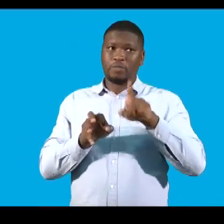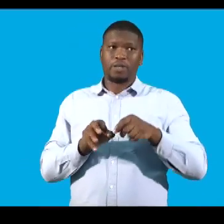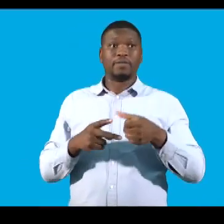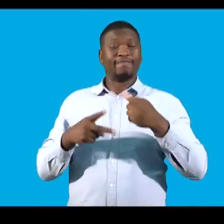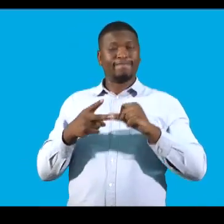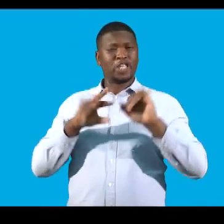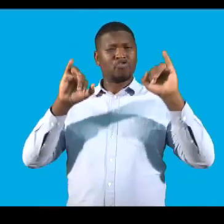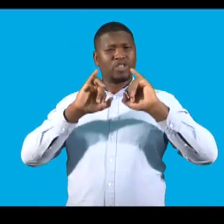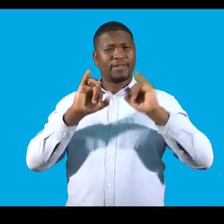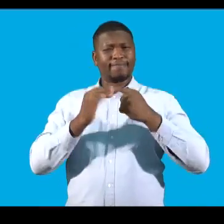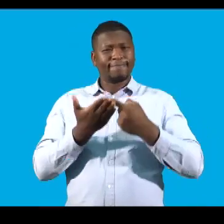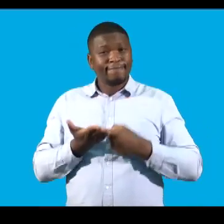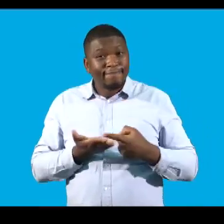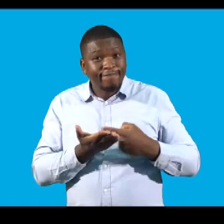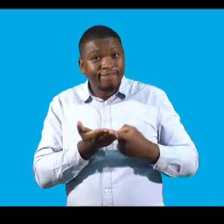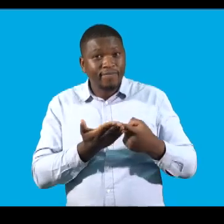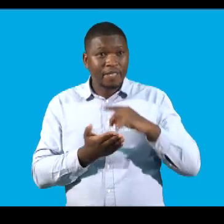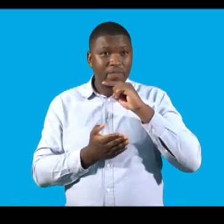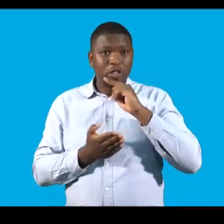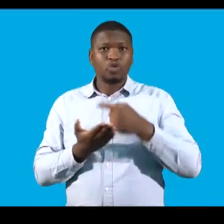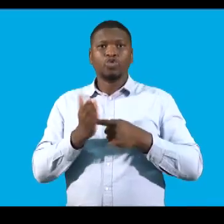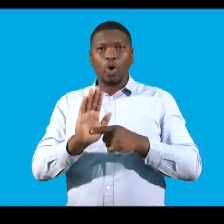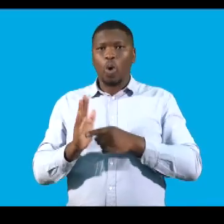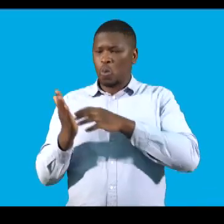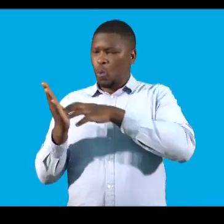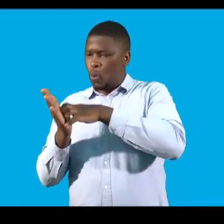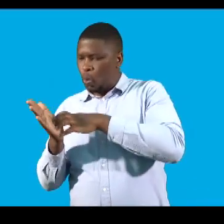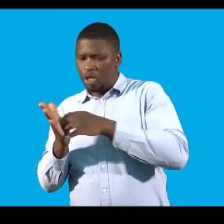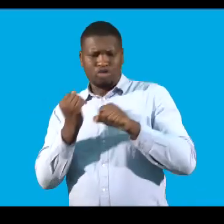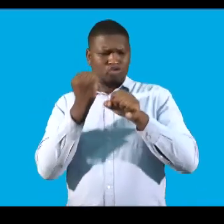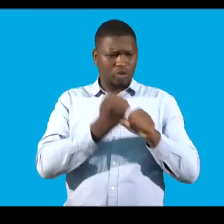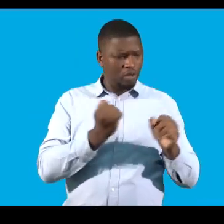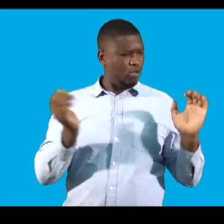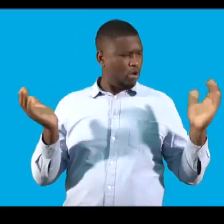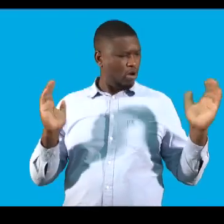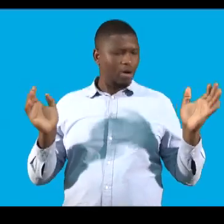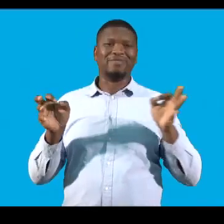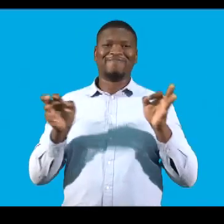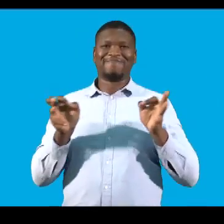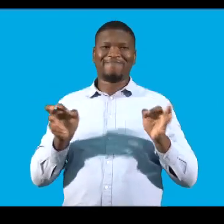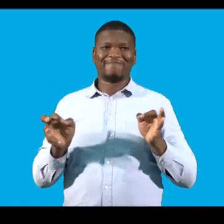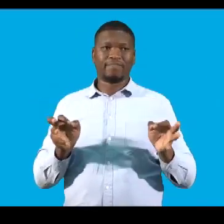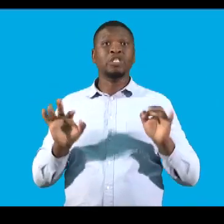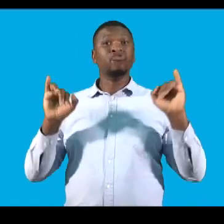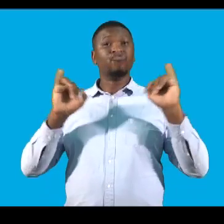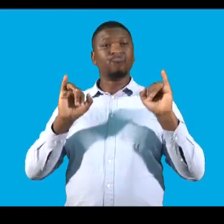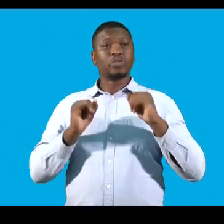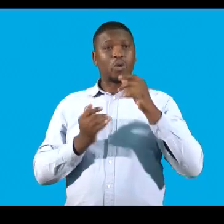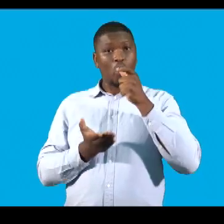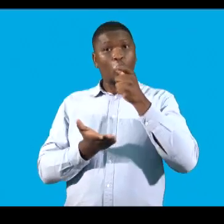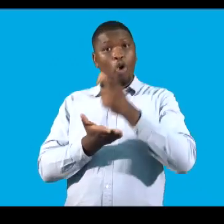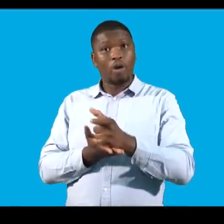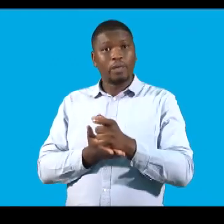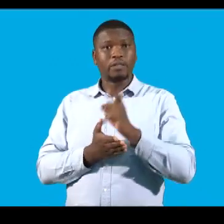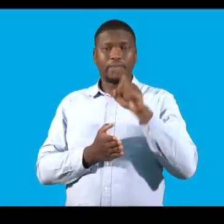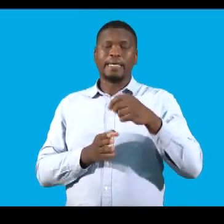critically discuss, which means to weigh up the strengths and the weaknesses of an idea or statement. To critically comment, this involves being